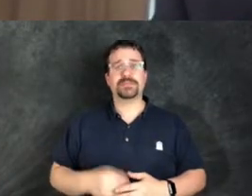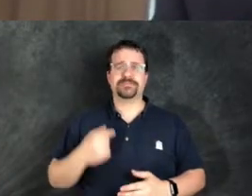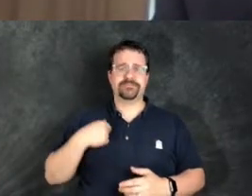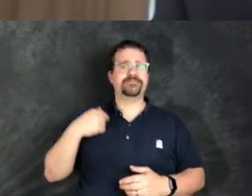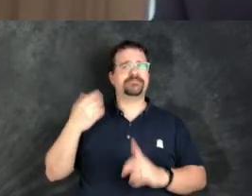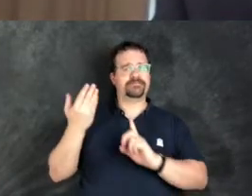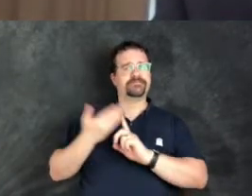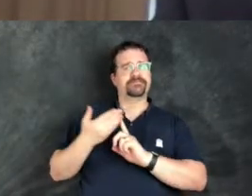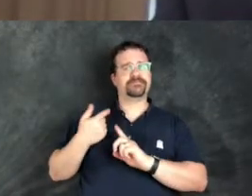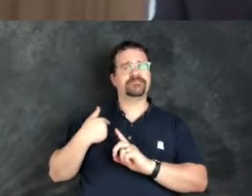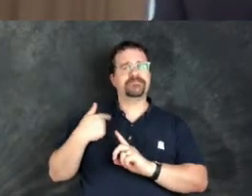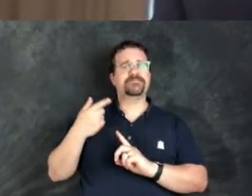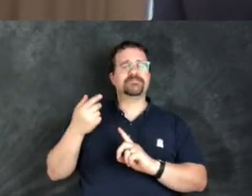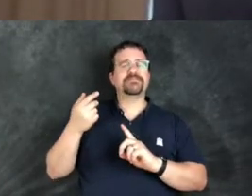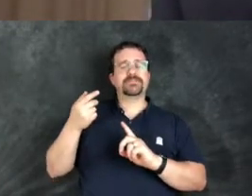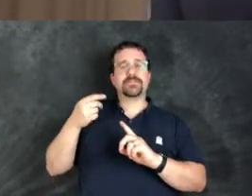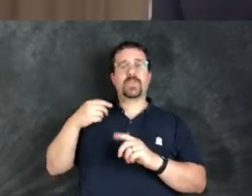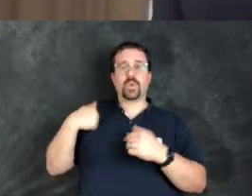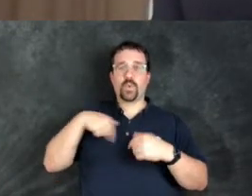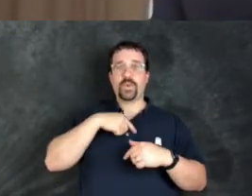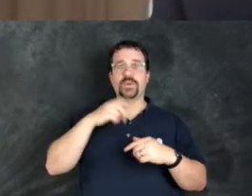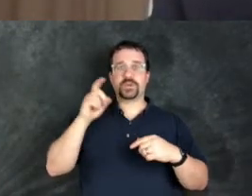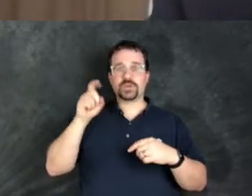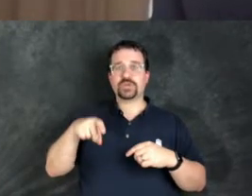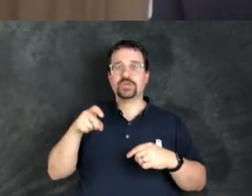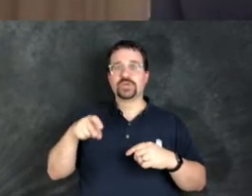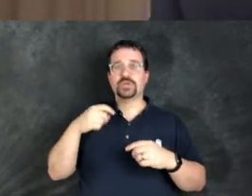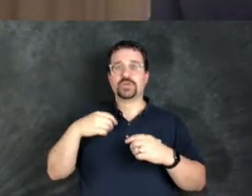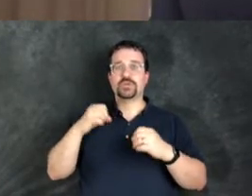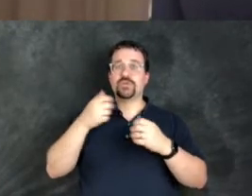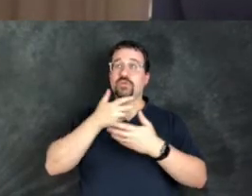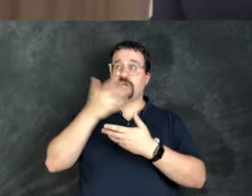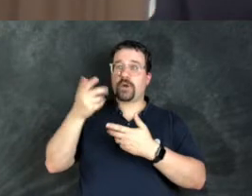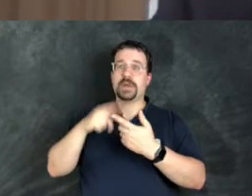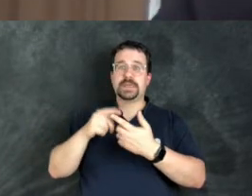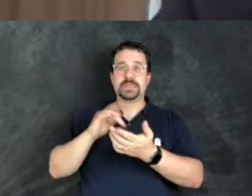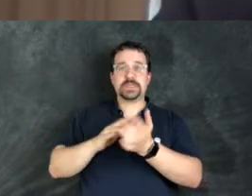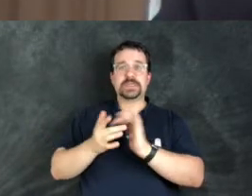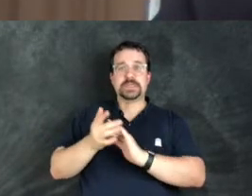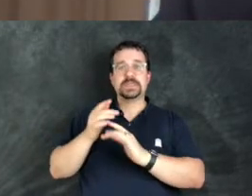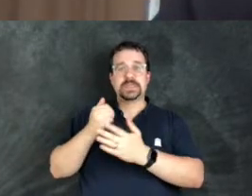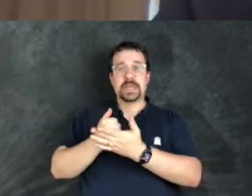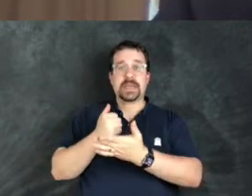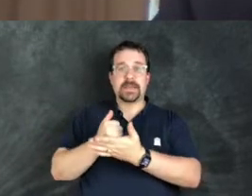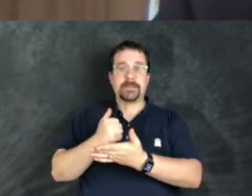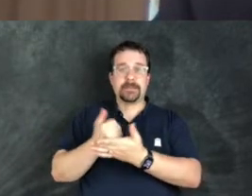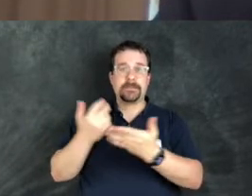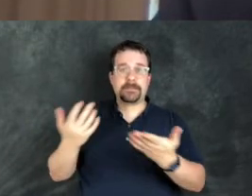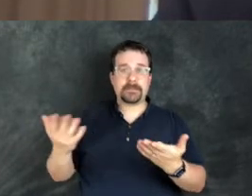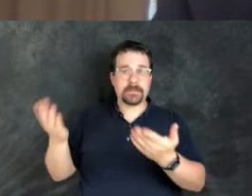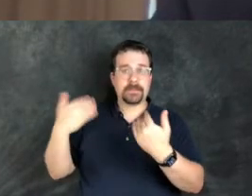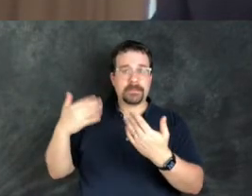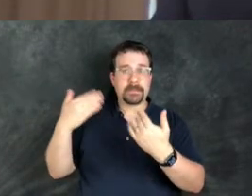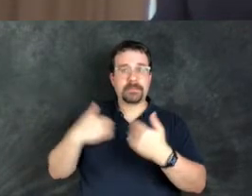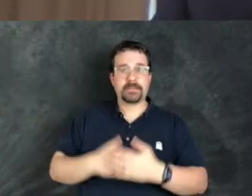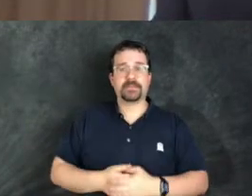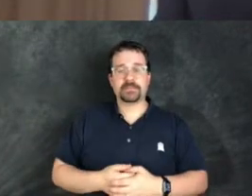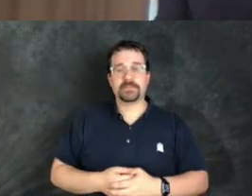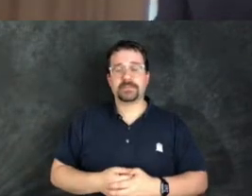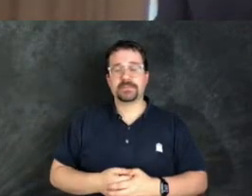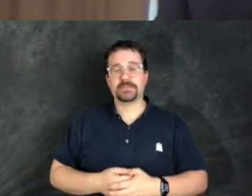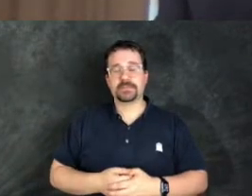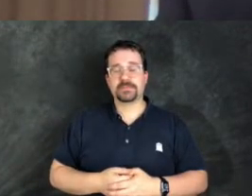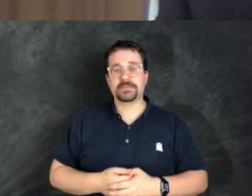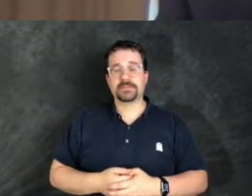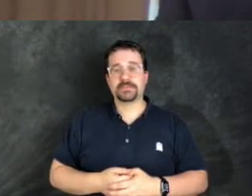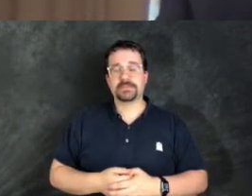convinced that it's high time we all collectively cried out to Jesus to come and